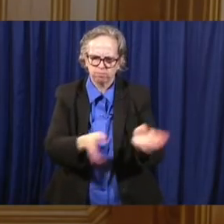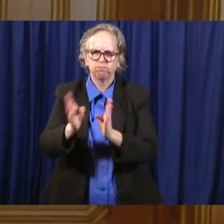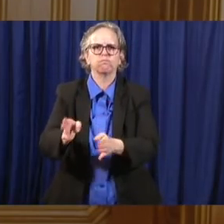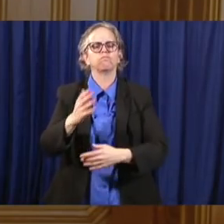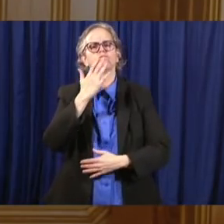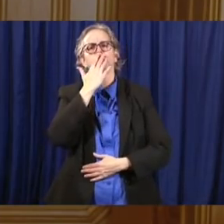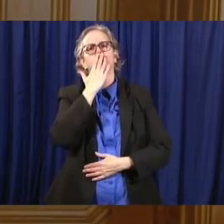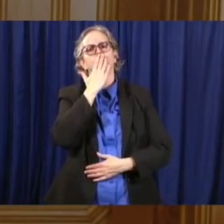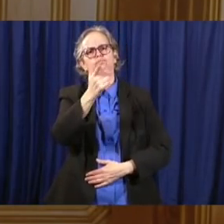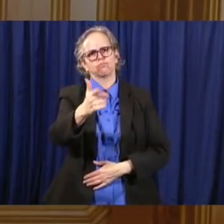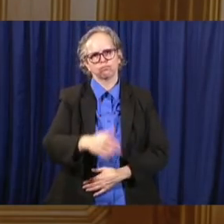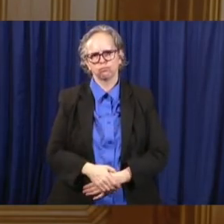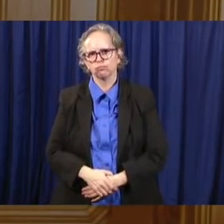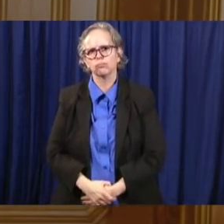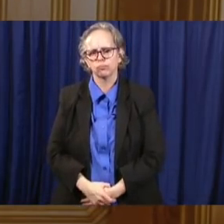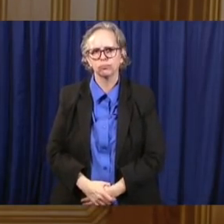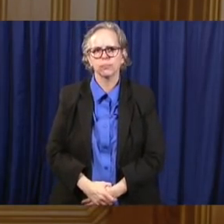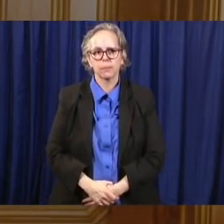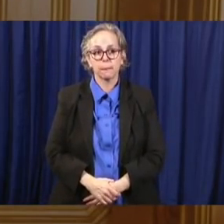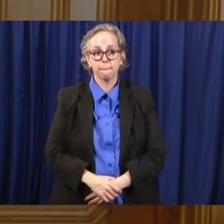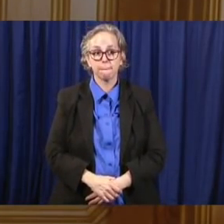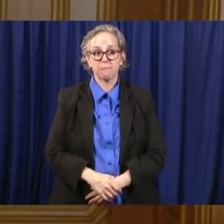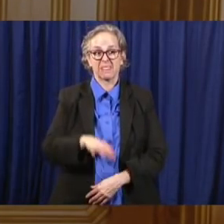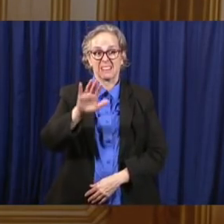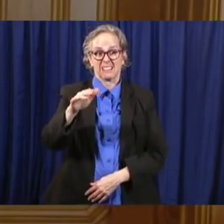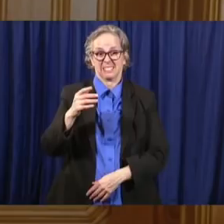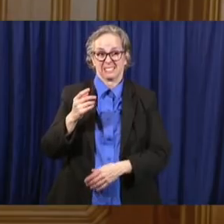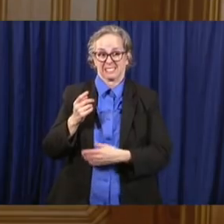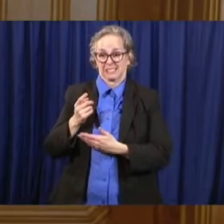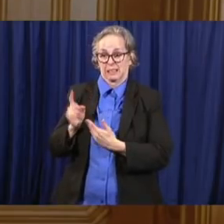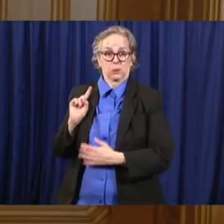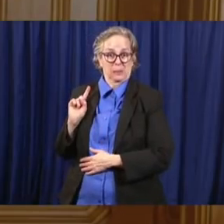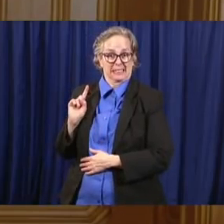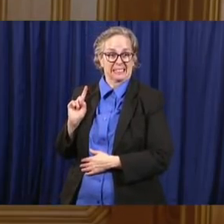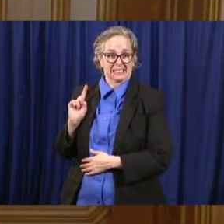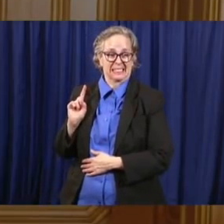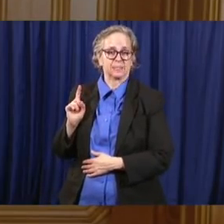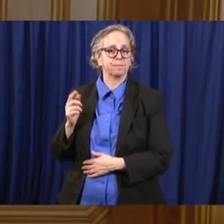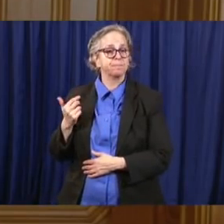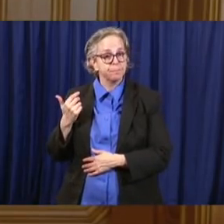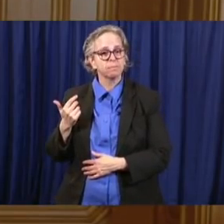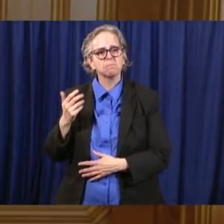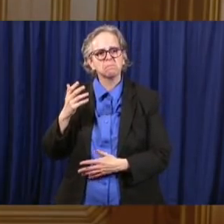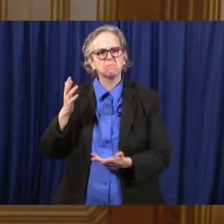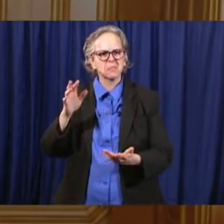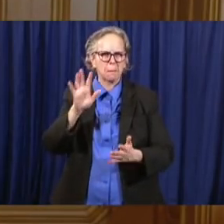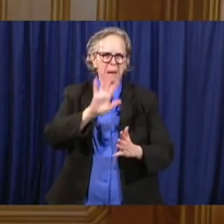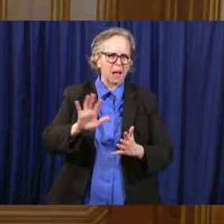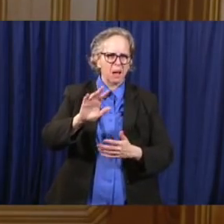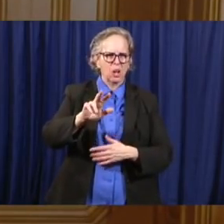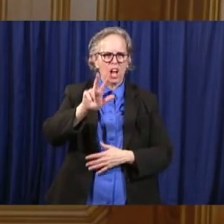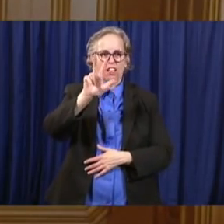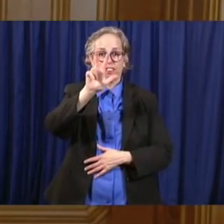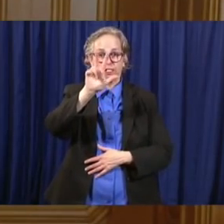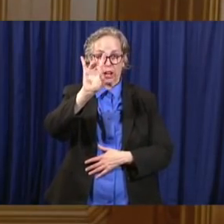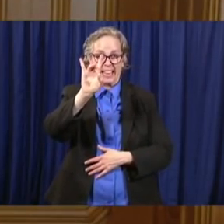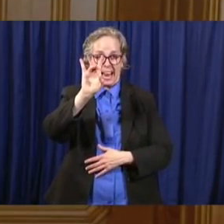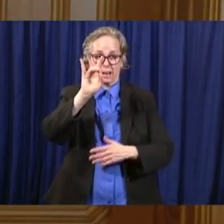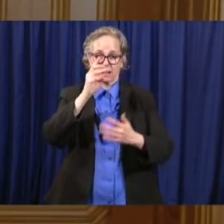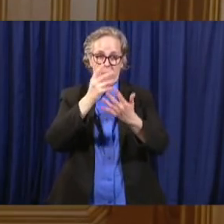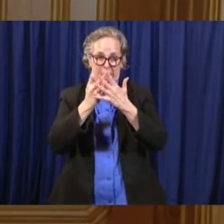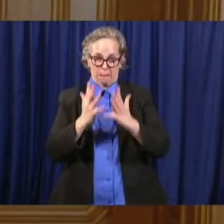Last week, I asked judges to consider the early release of 38 select offenders,